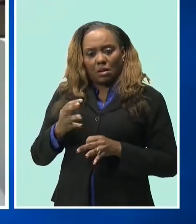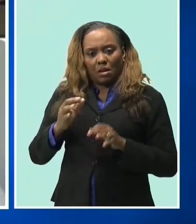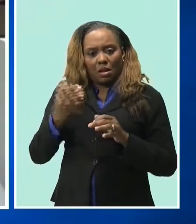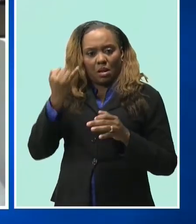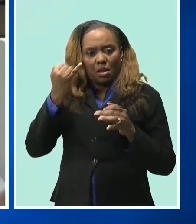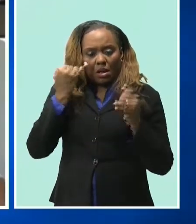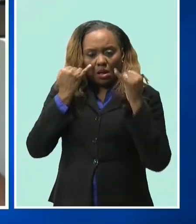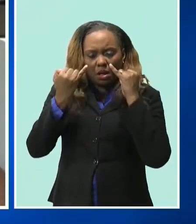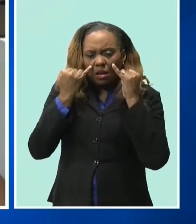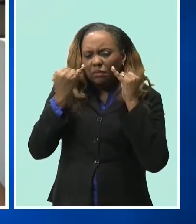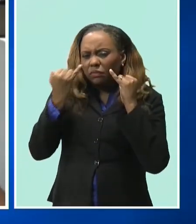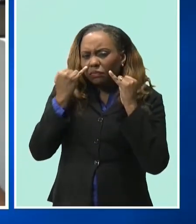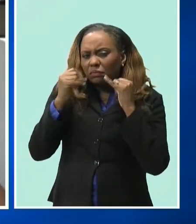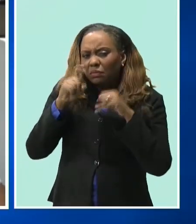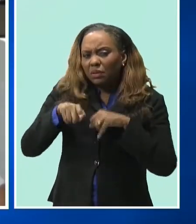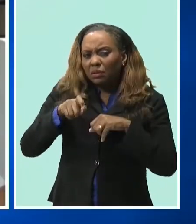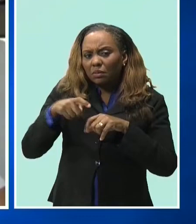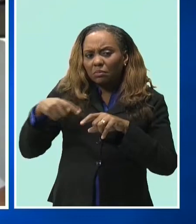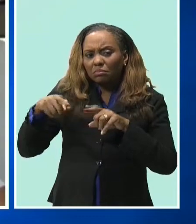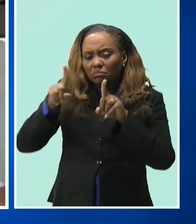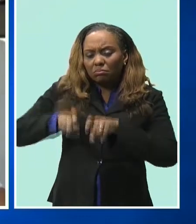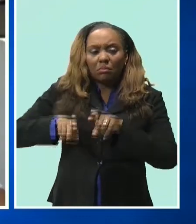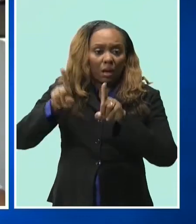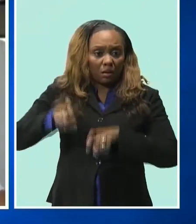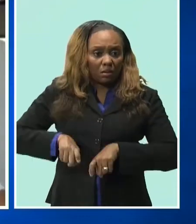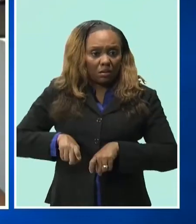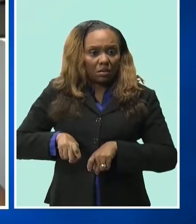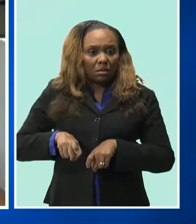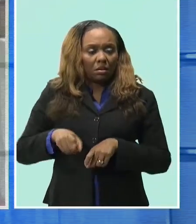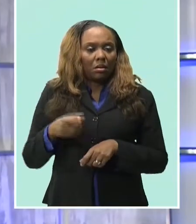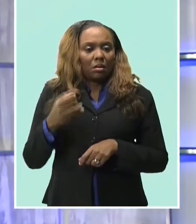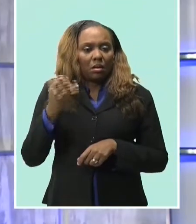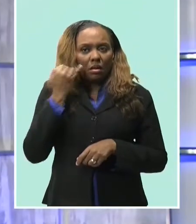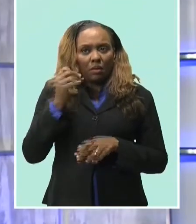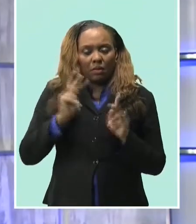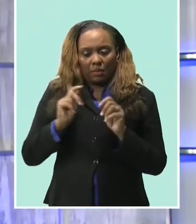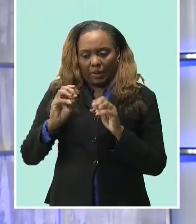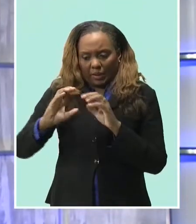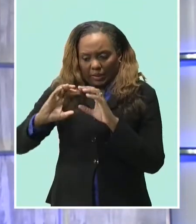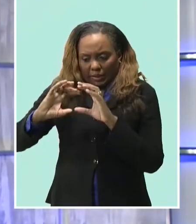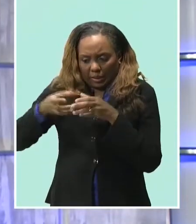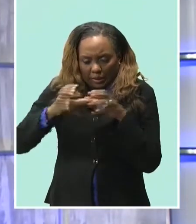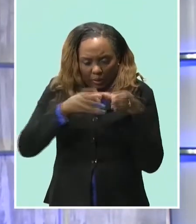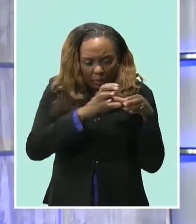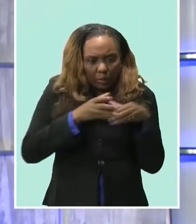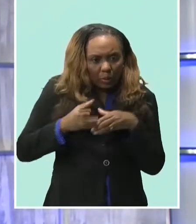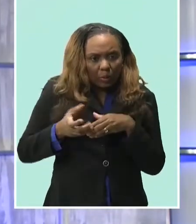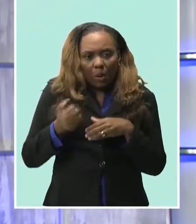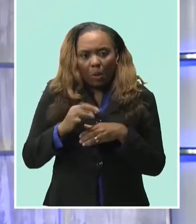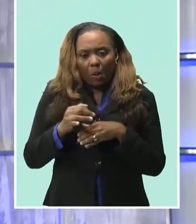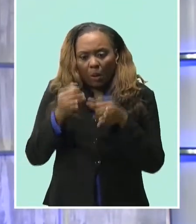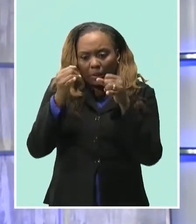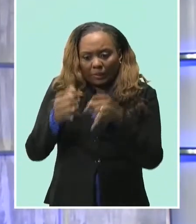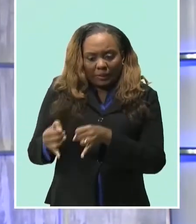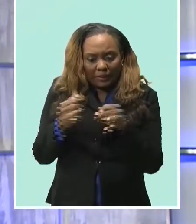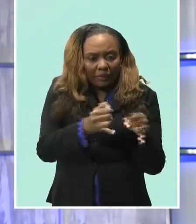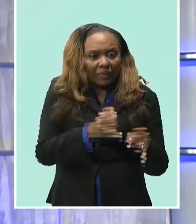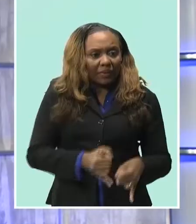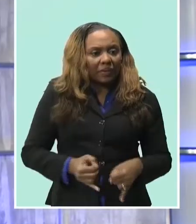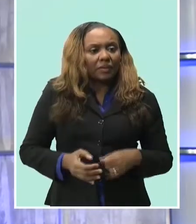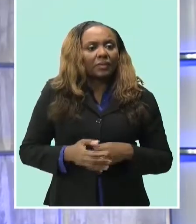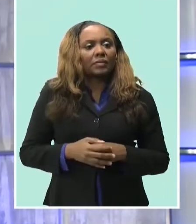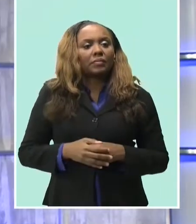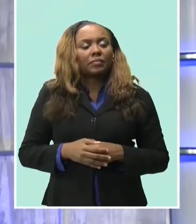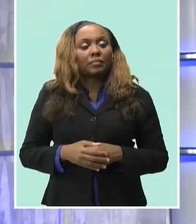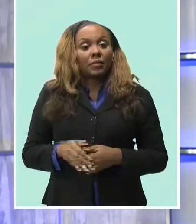are geographical, as Italy said, clusters. When Dr. St. John was speaking during a live webinar